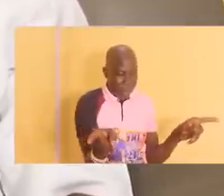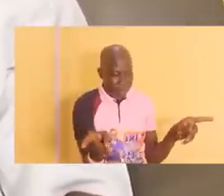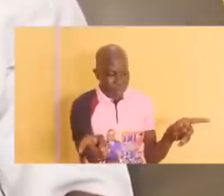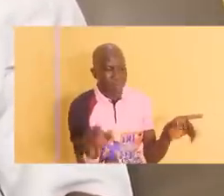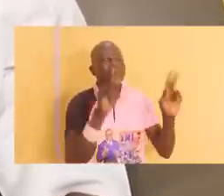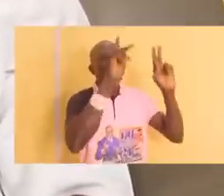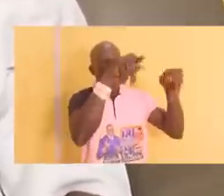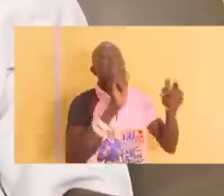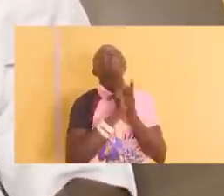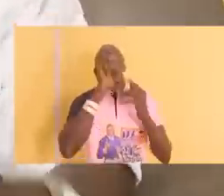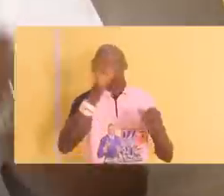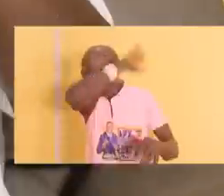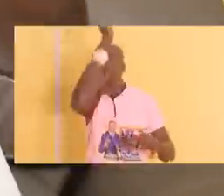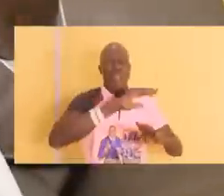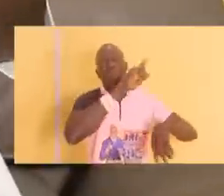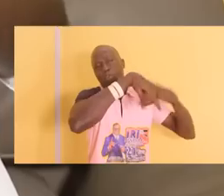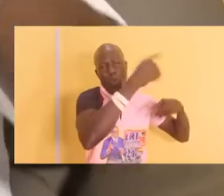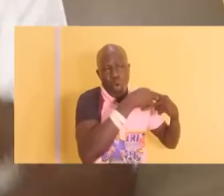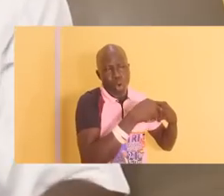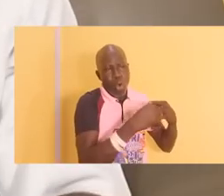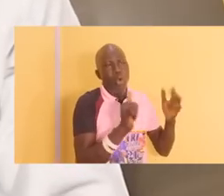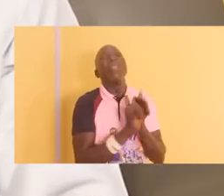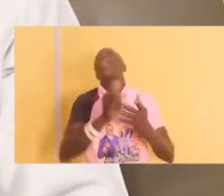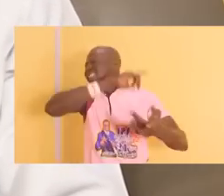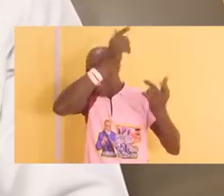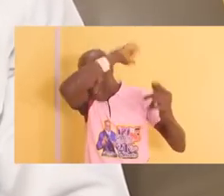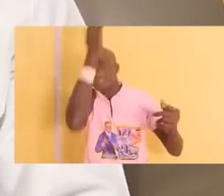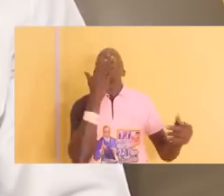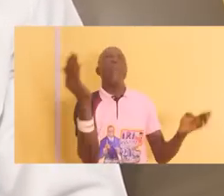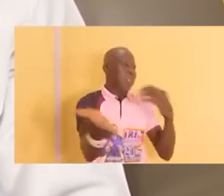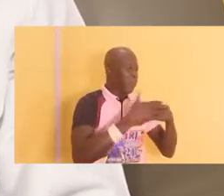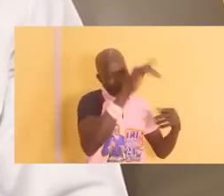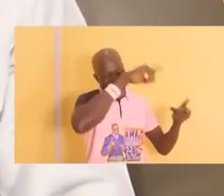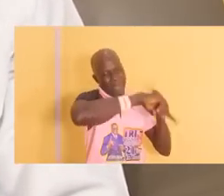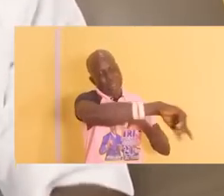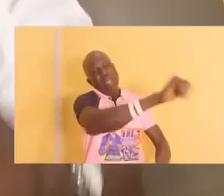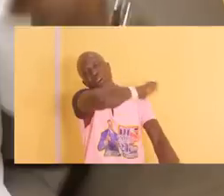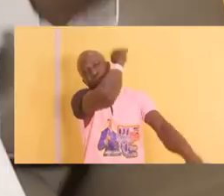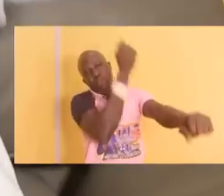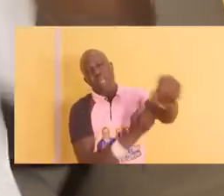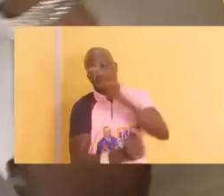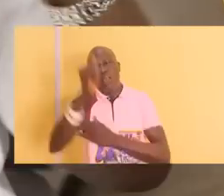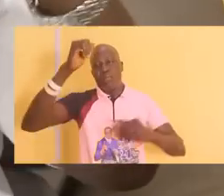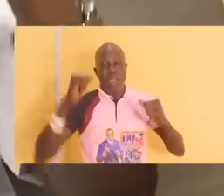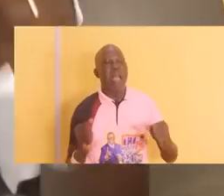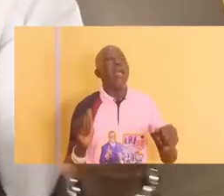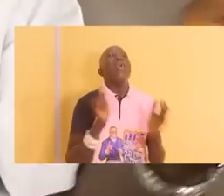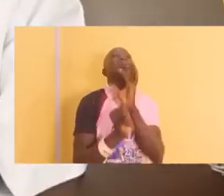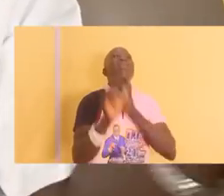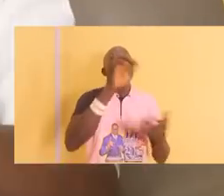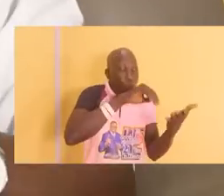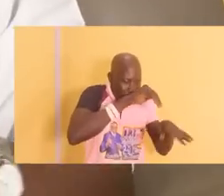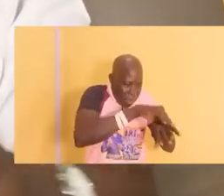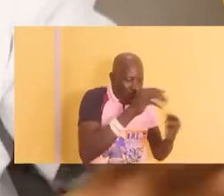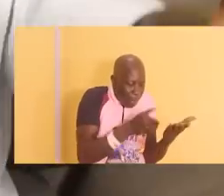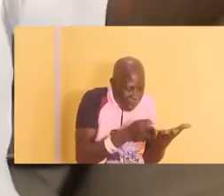But the woman that said she would not go, why did not meet him? The power is a power of authority. You